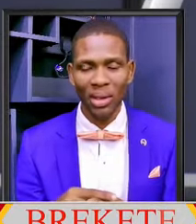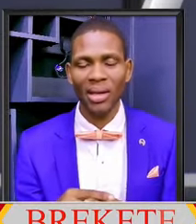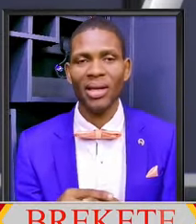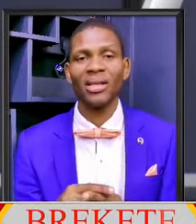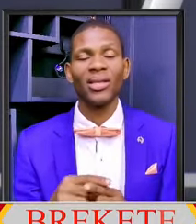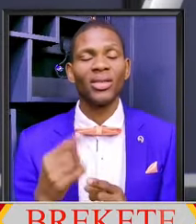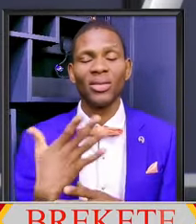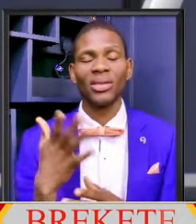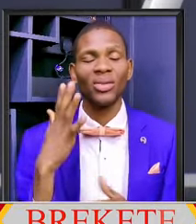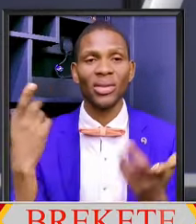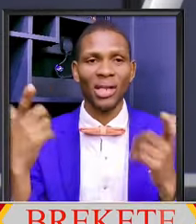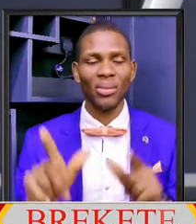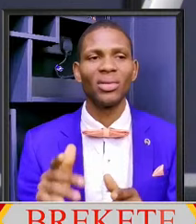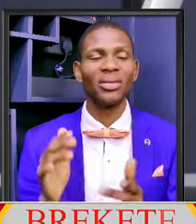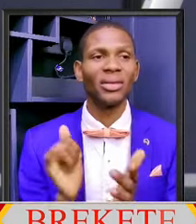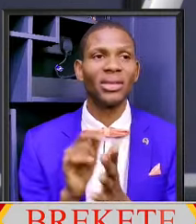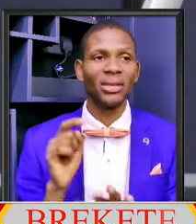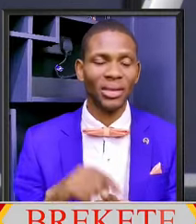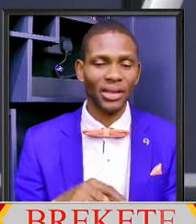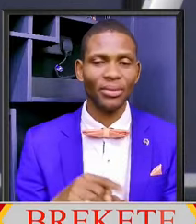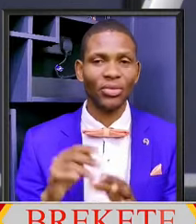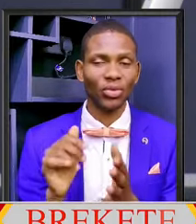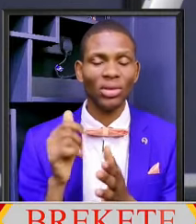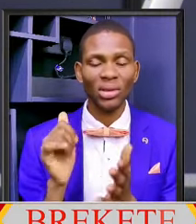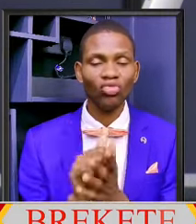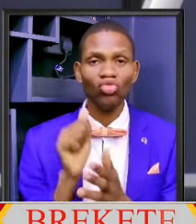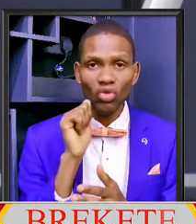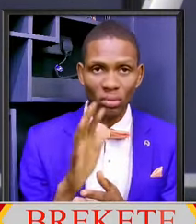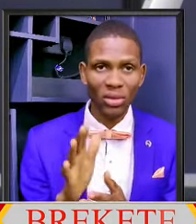that time, person I go clear.